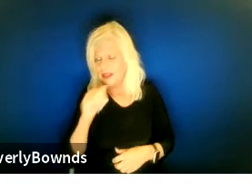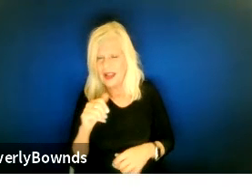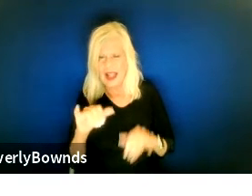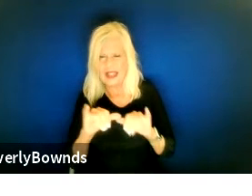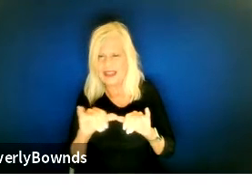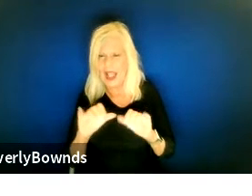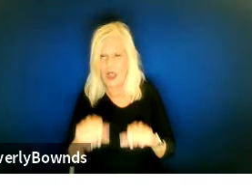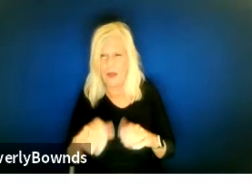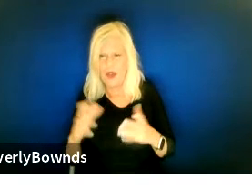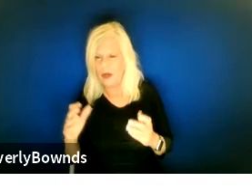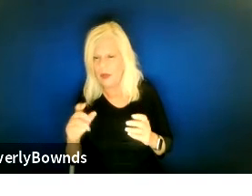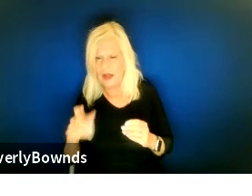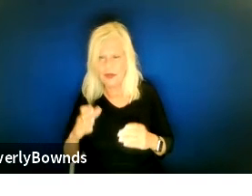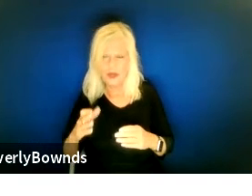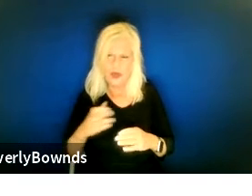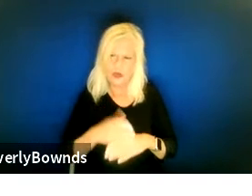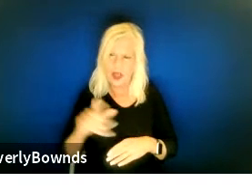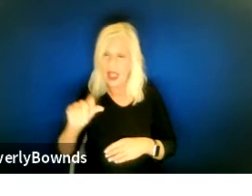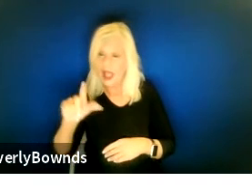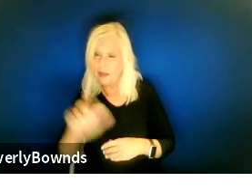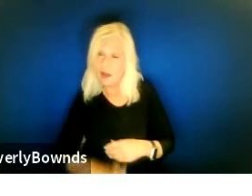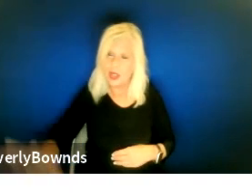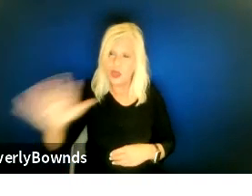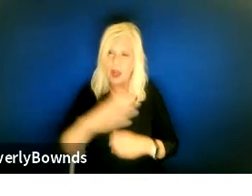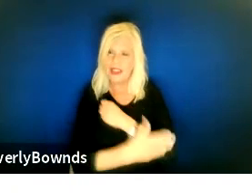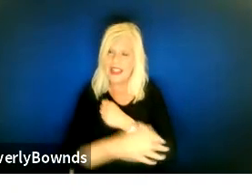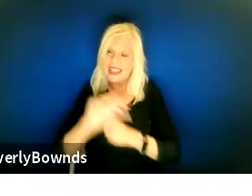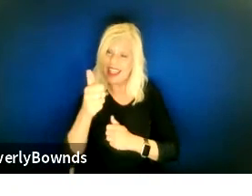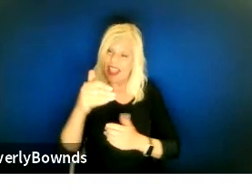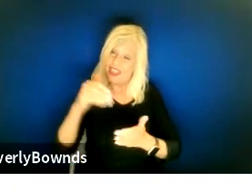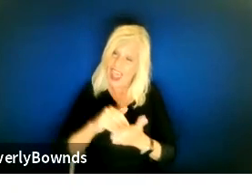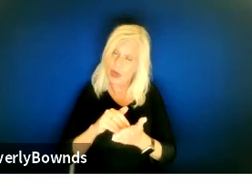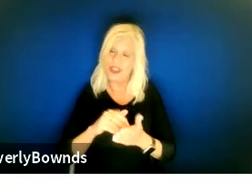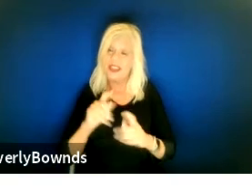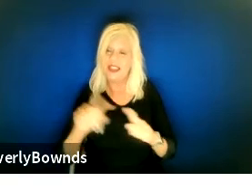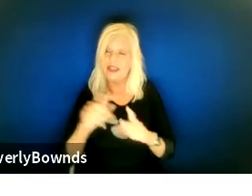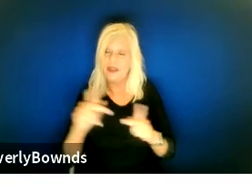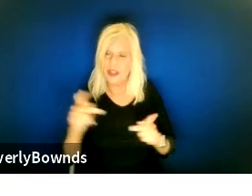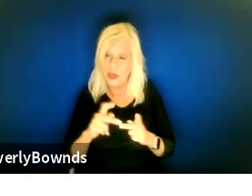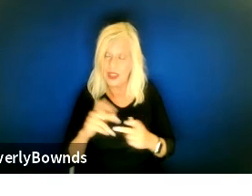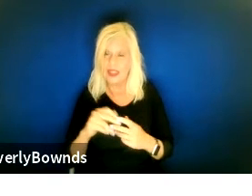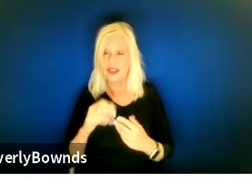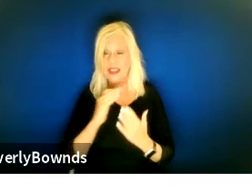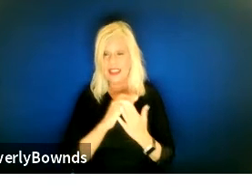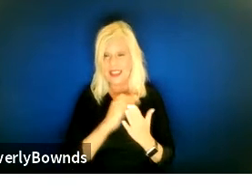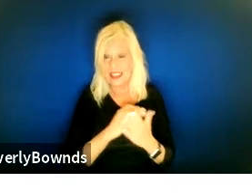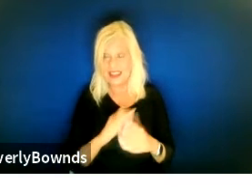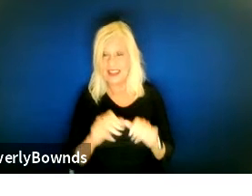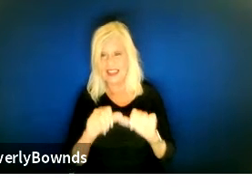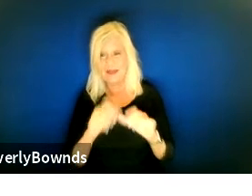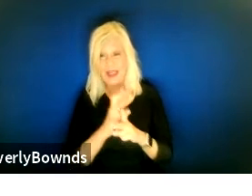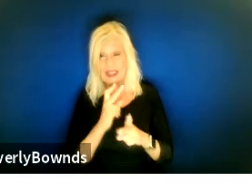scale it across the country and we want 10,000 locations to be listed and maintained, that's not